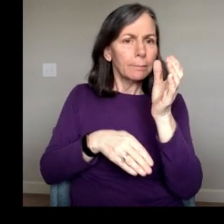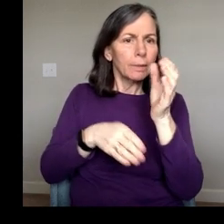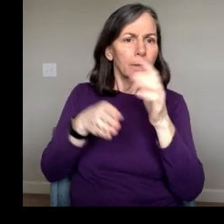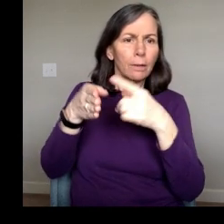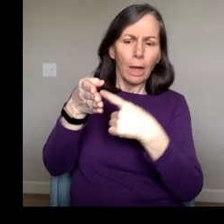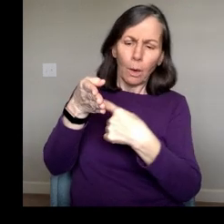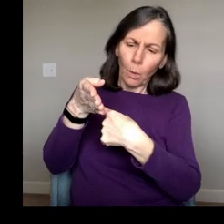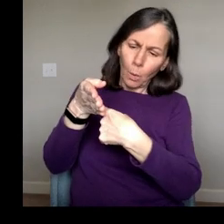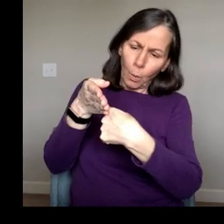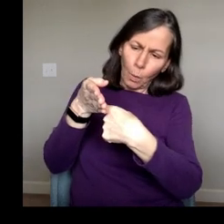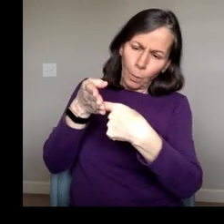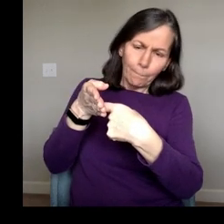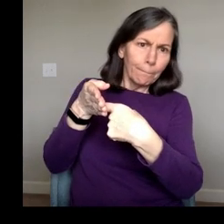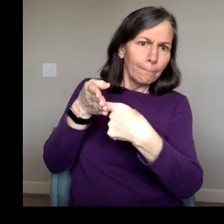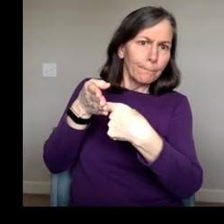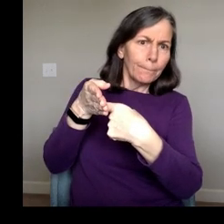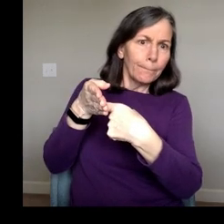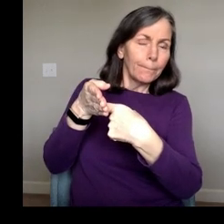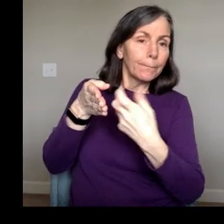in form occur?